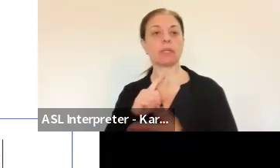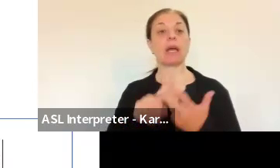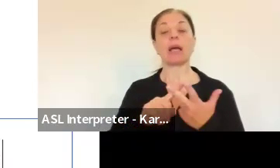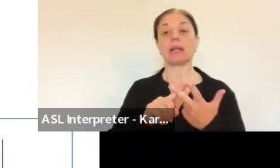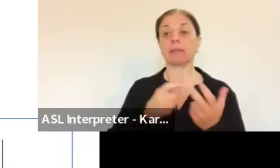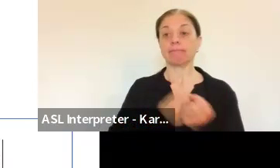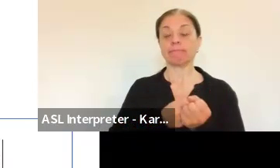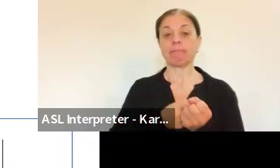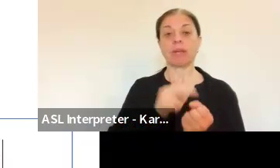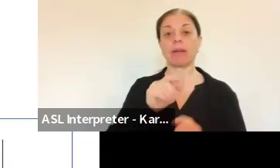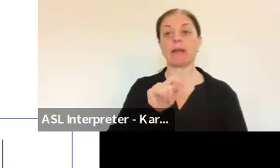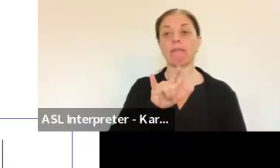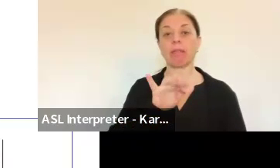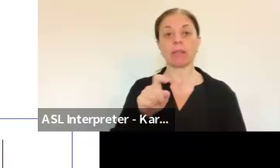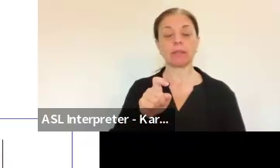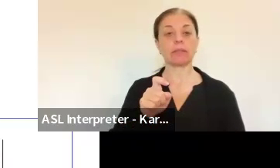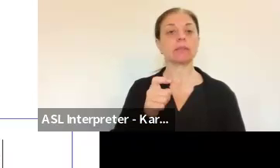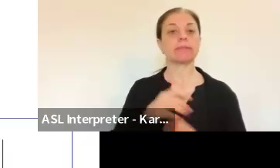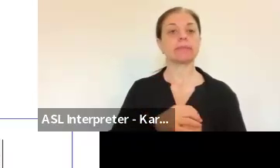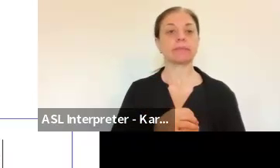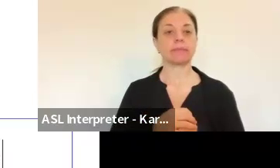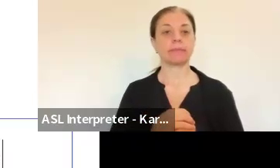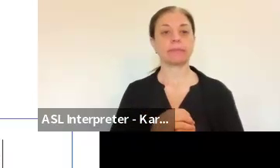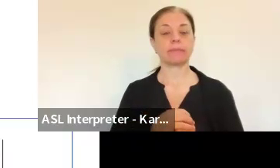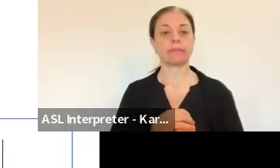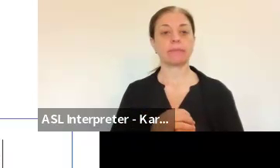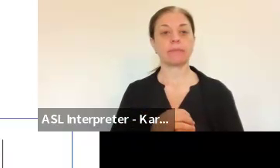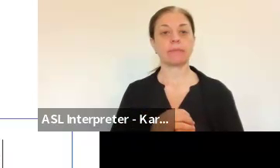Netflix. Next slide.